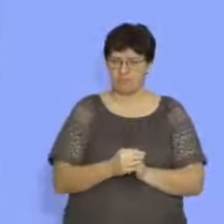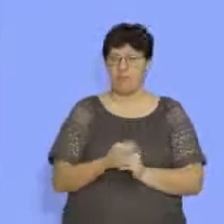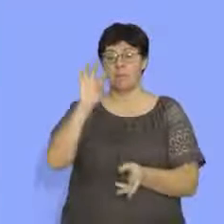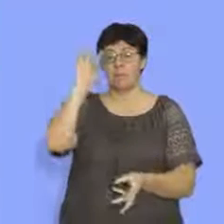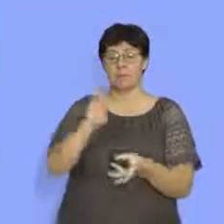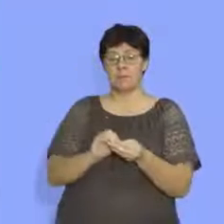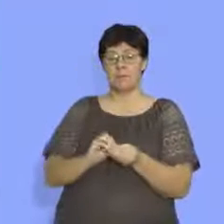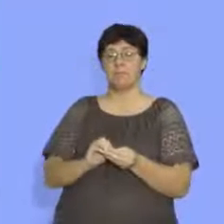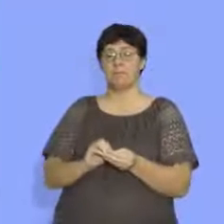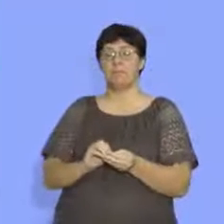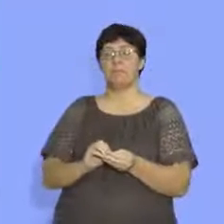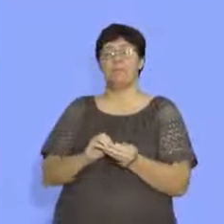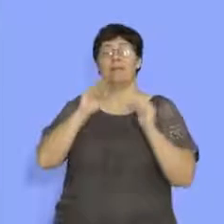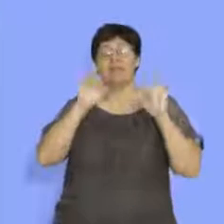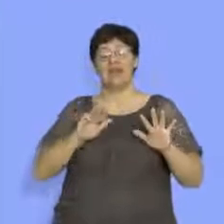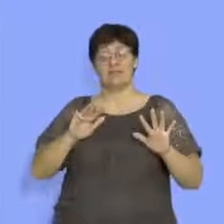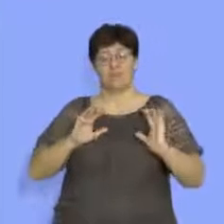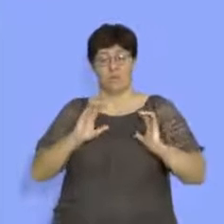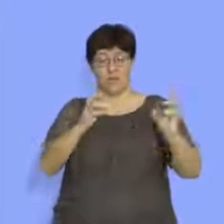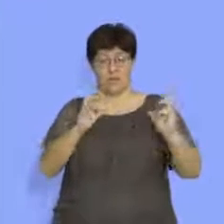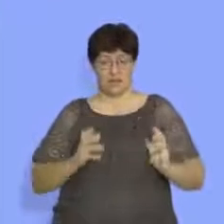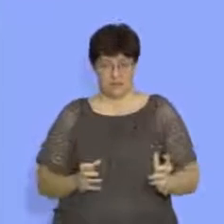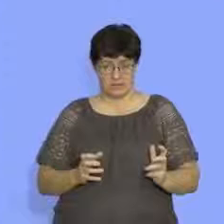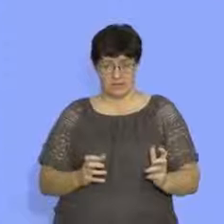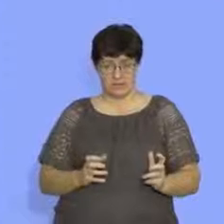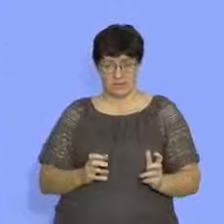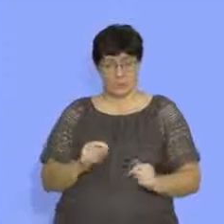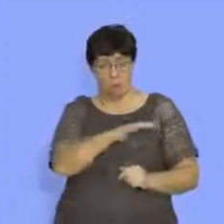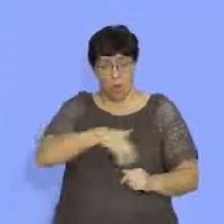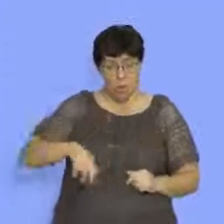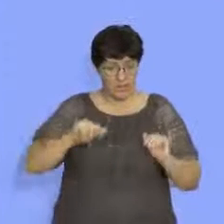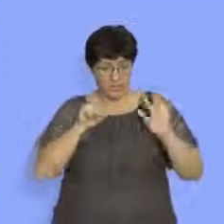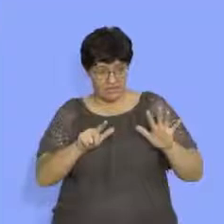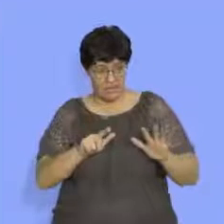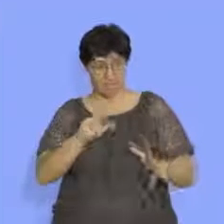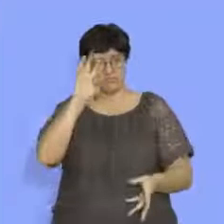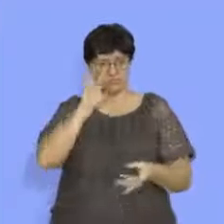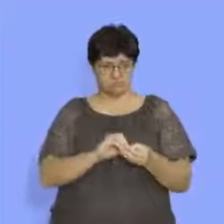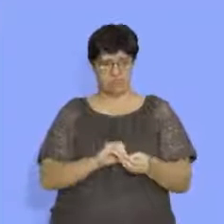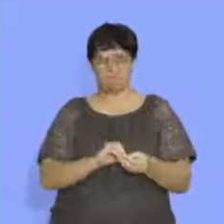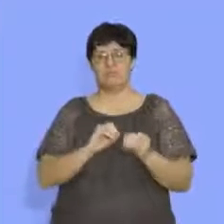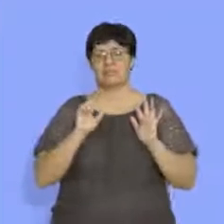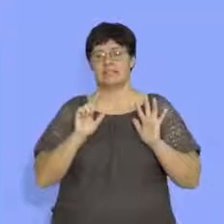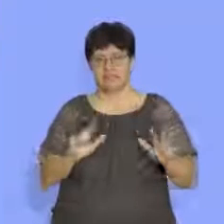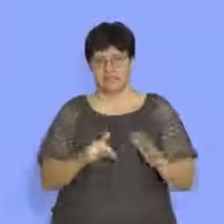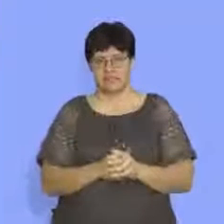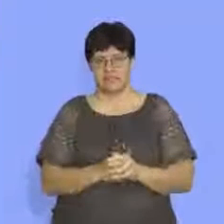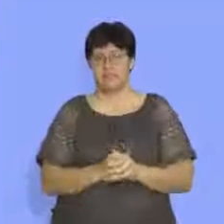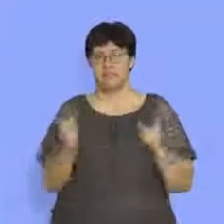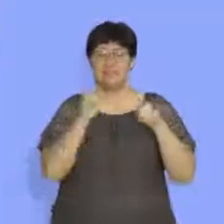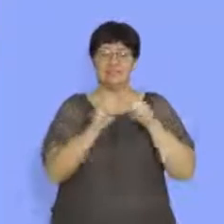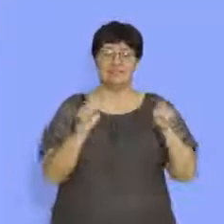a total of 19 wheels on all these vehicles. So on all these vehicles, no matter